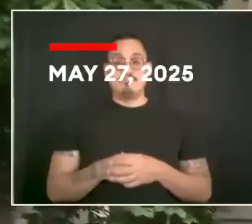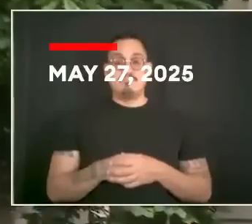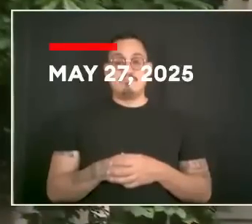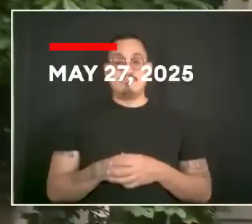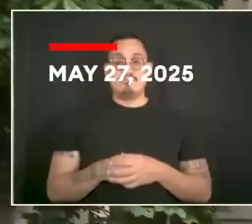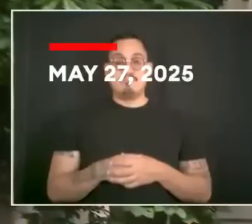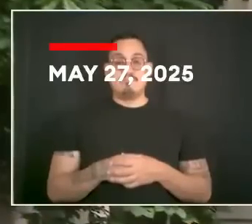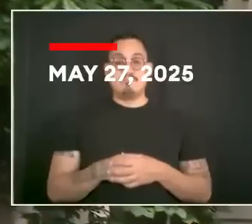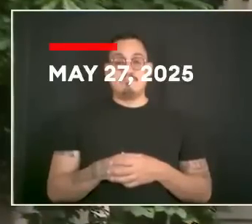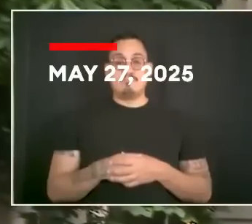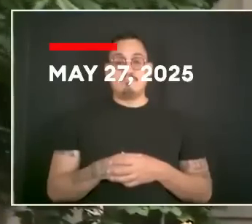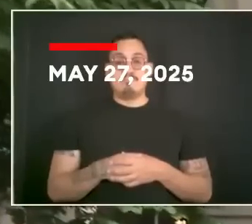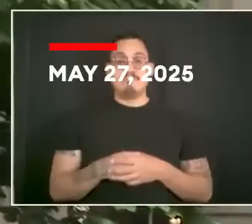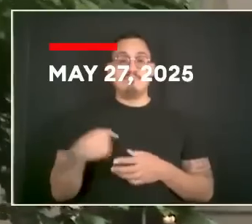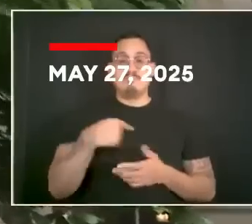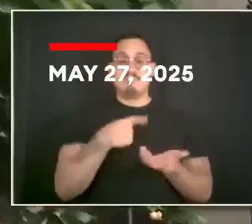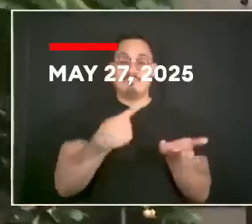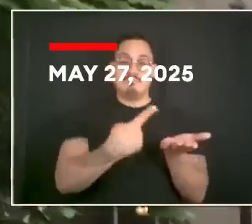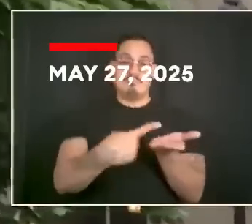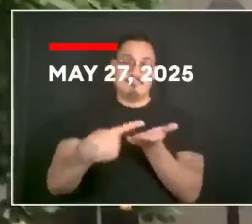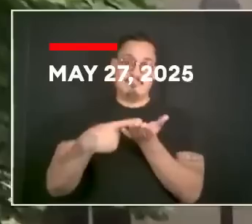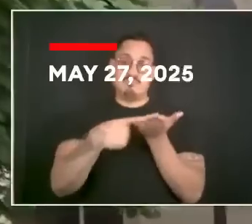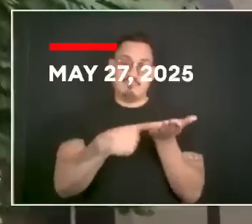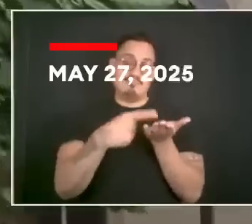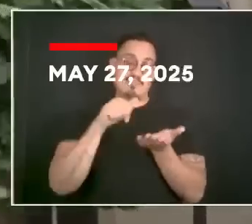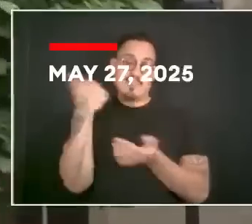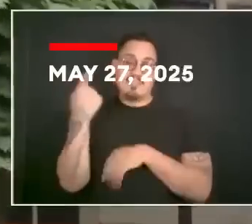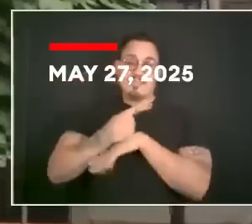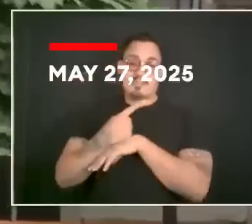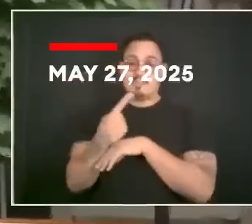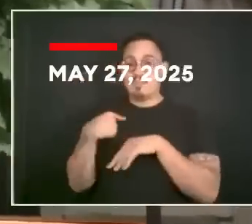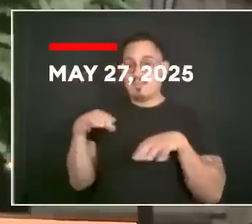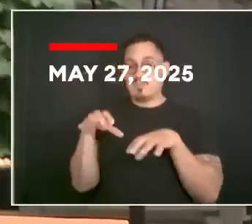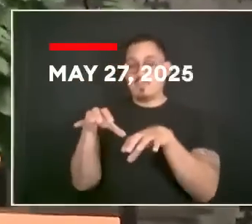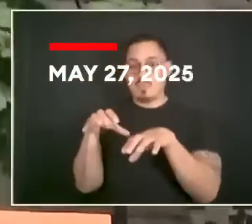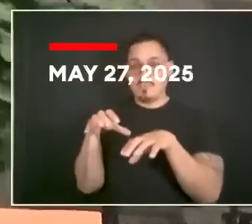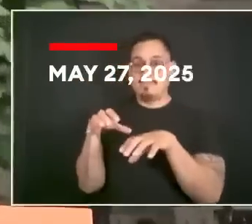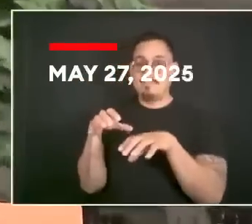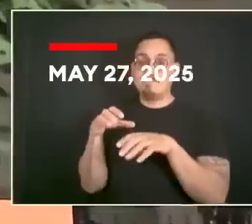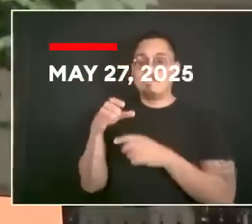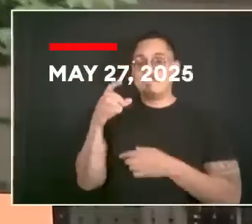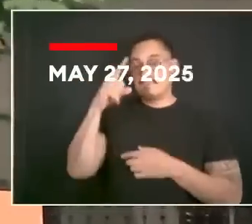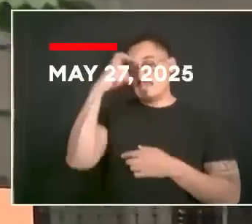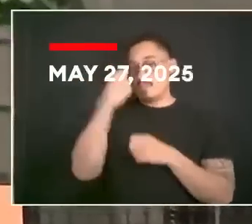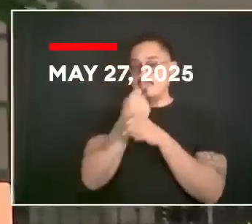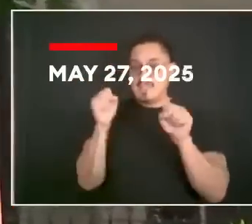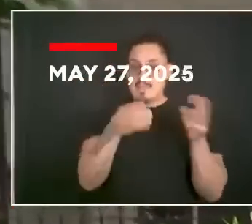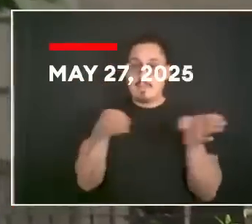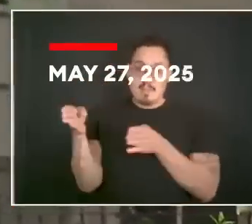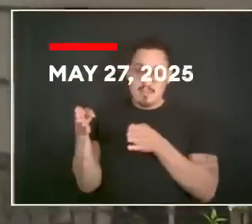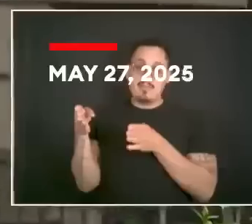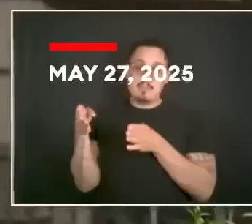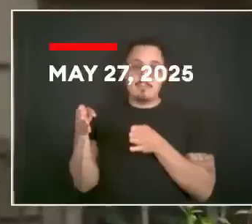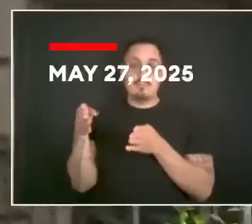So we talked about the other day what we're doing at our summer safety plan. We're clear not only